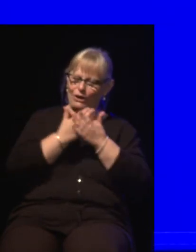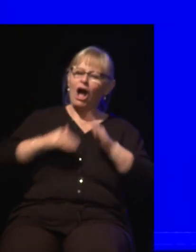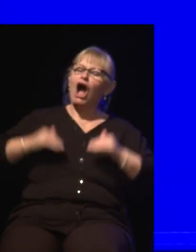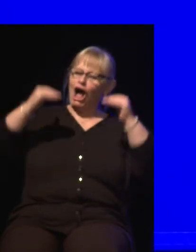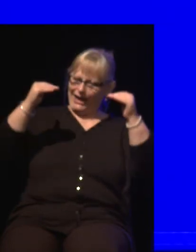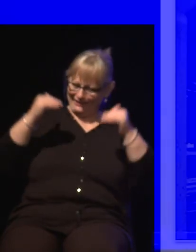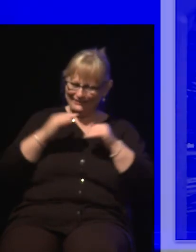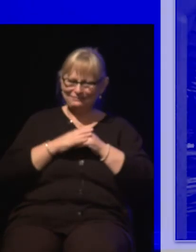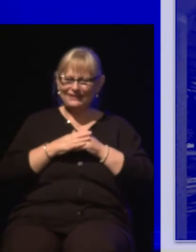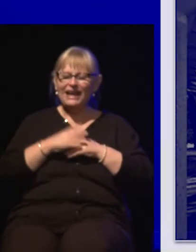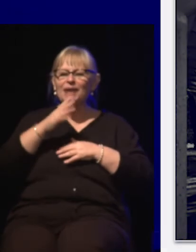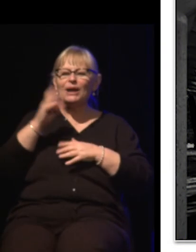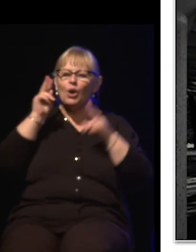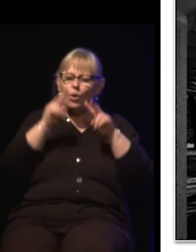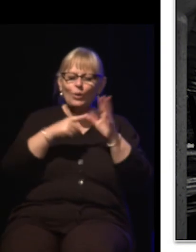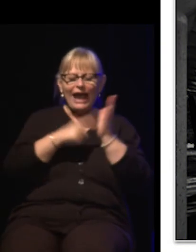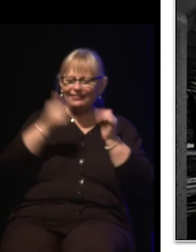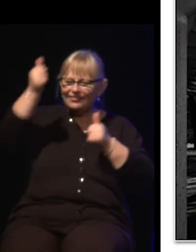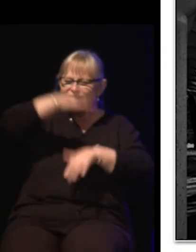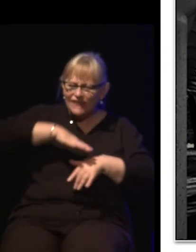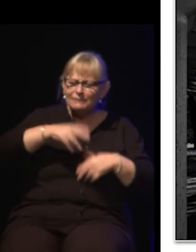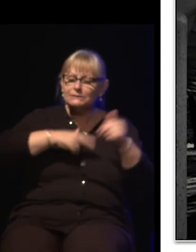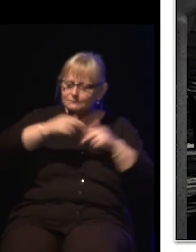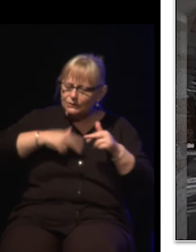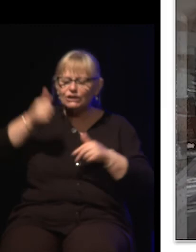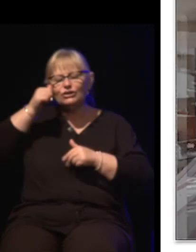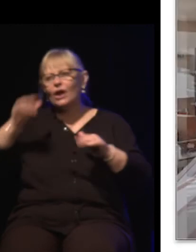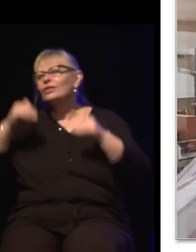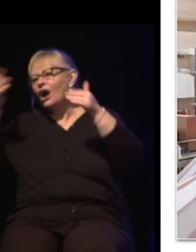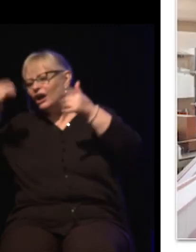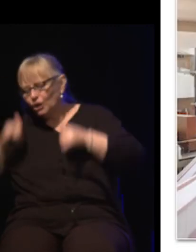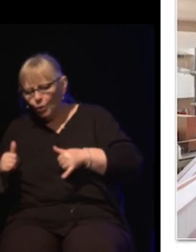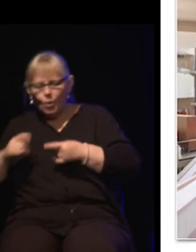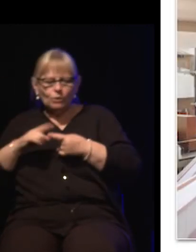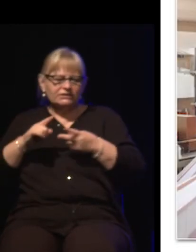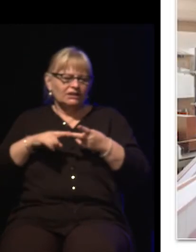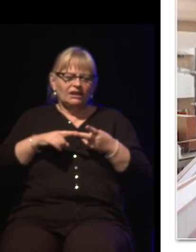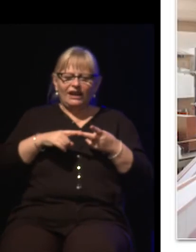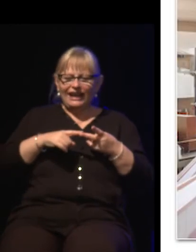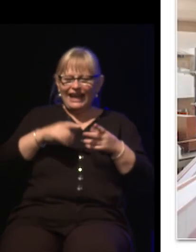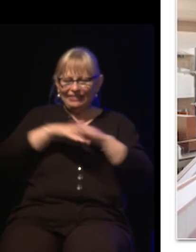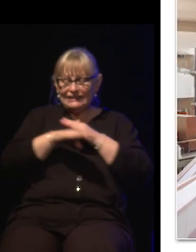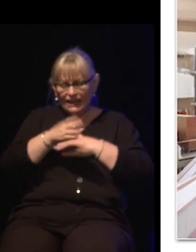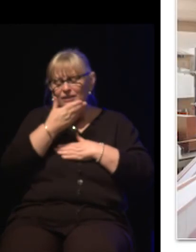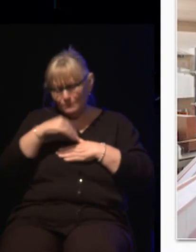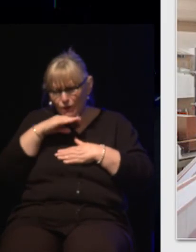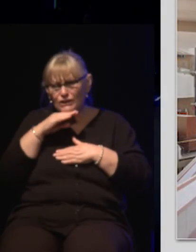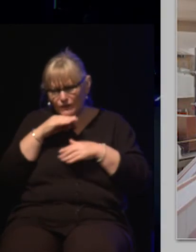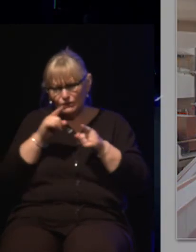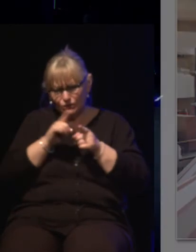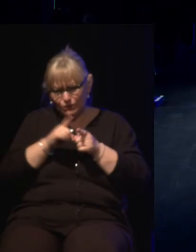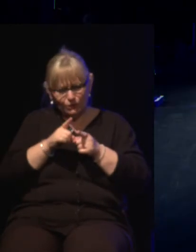not just the famous buildings, because everybody certainly recognizes the High Court, and the inside is beautiful. If you've never been inside,